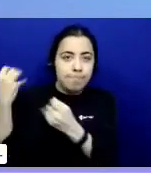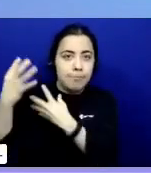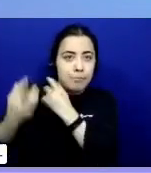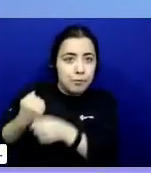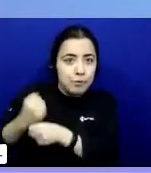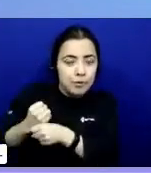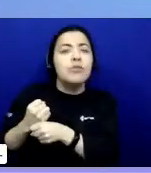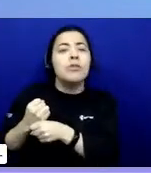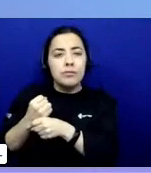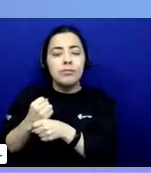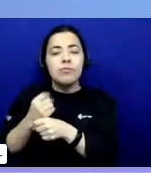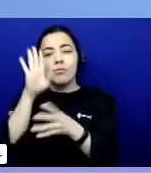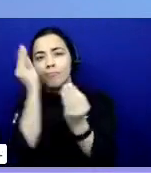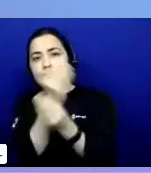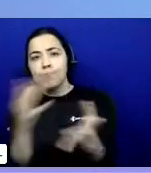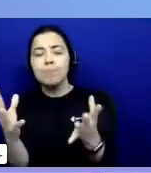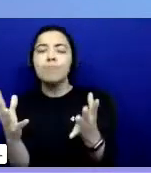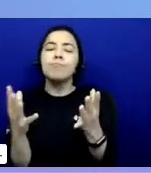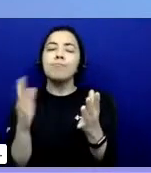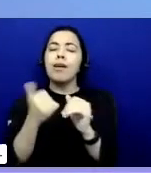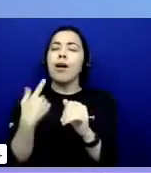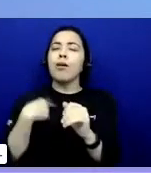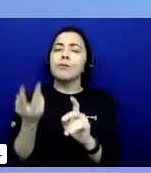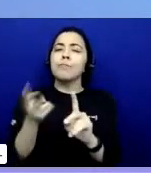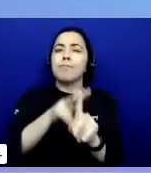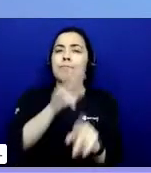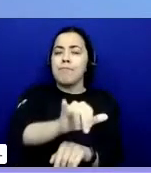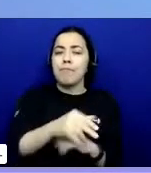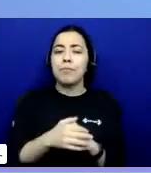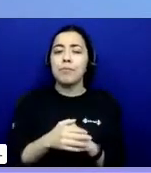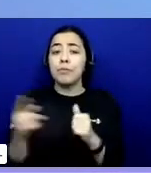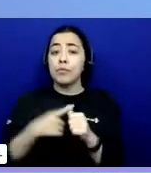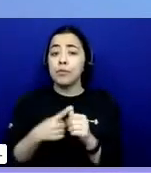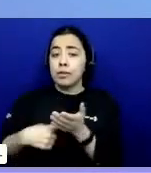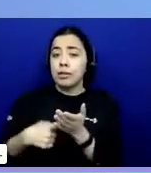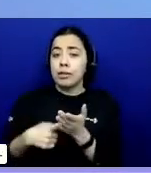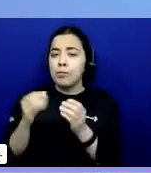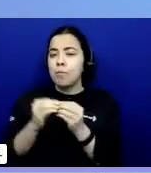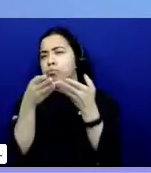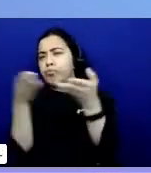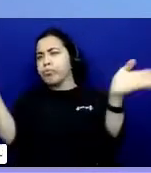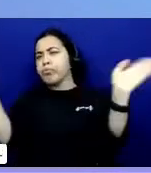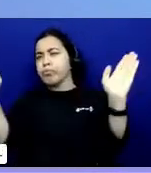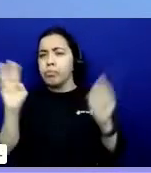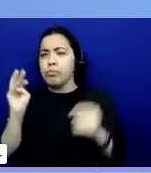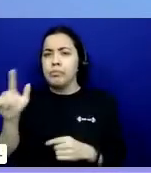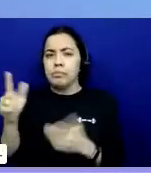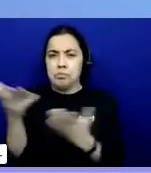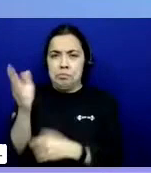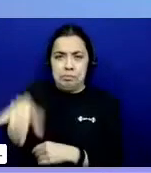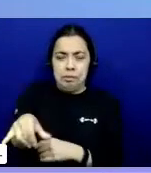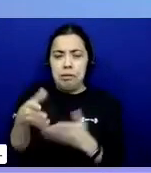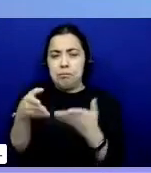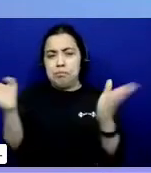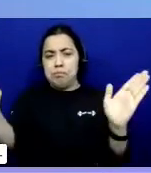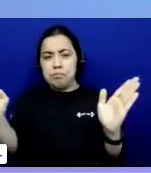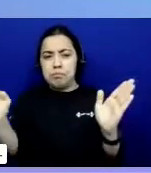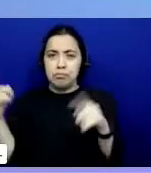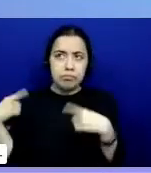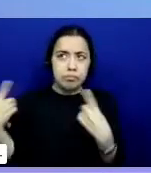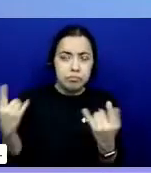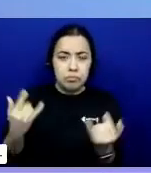and exactly how we're applying it. So first, I want to talk a little bit more generally about machine learning and where things are